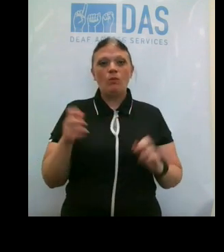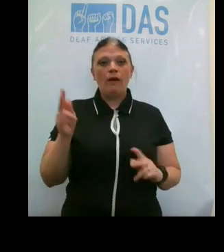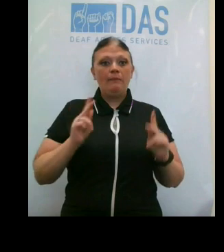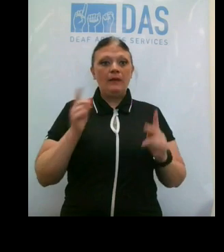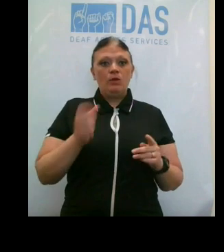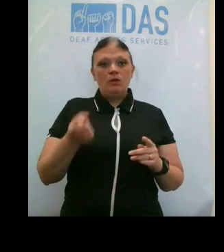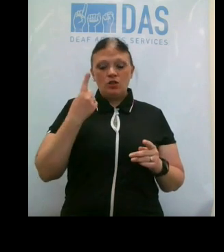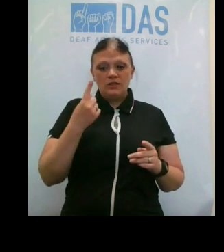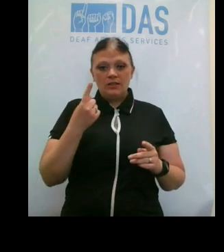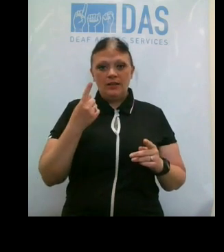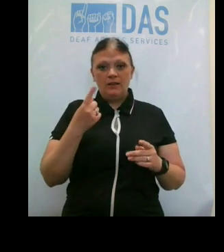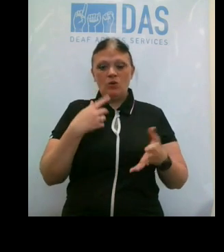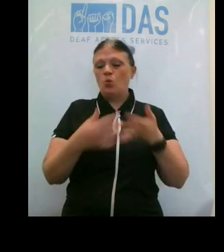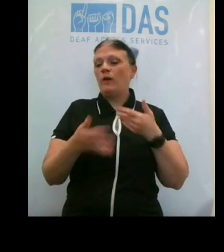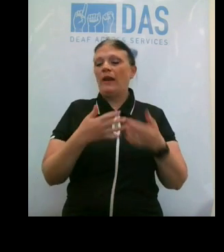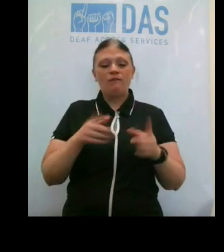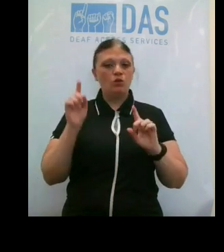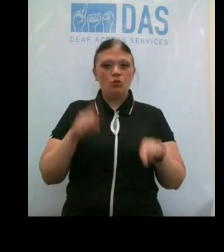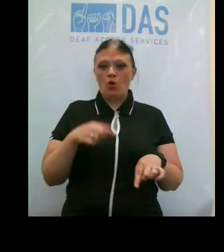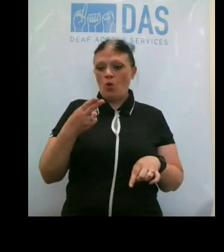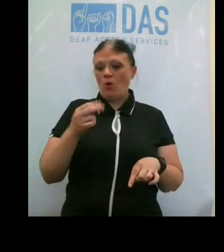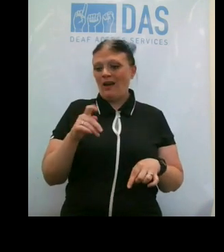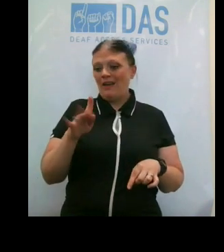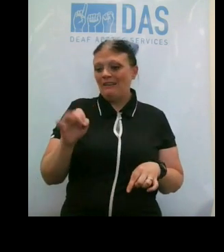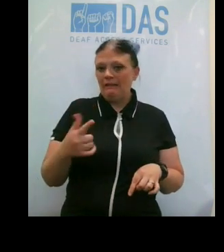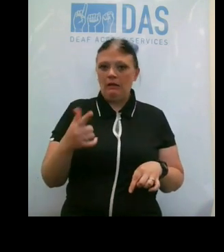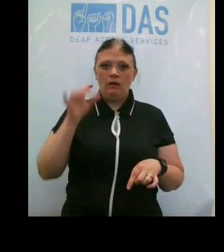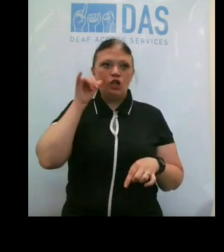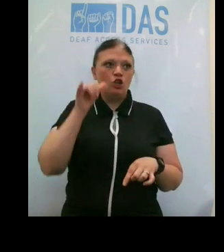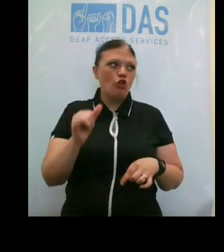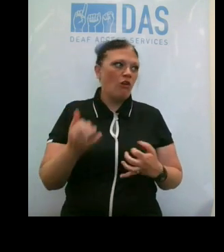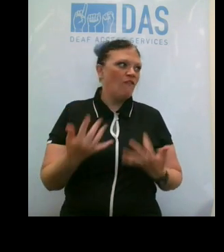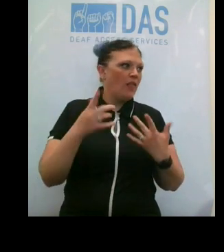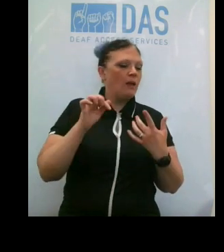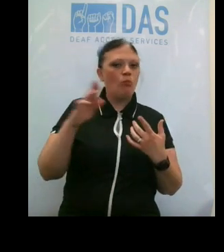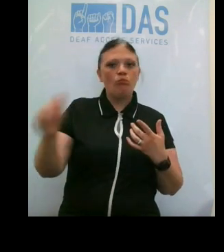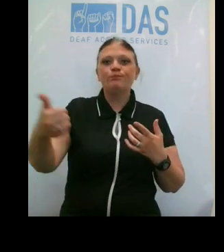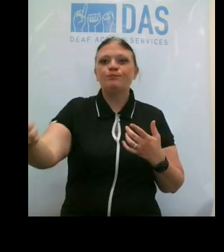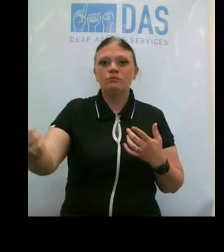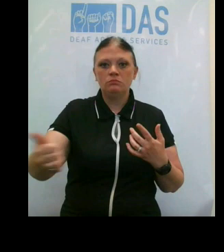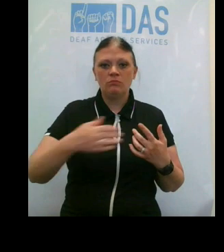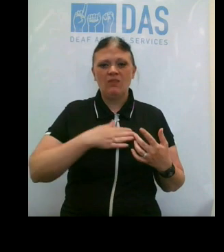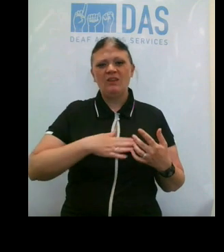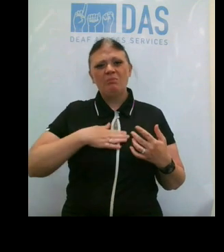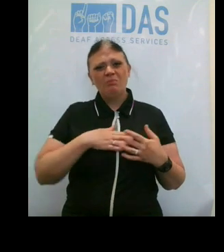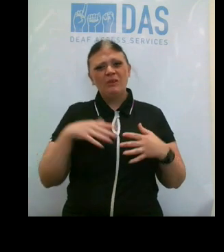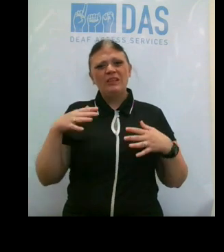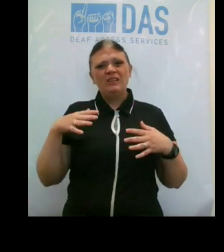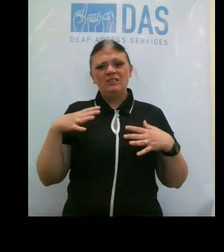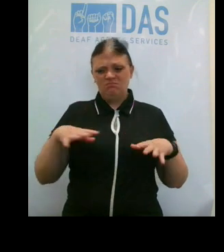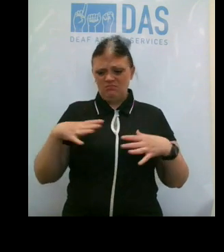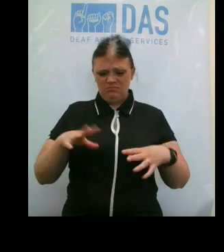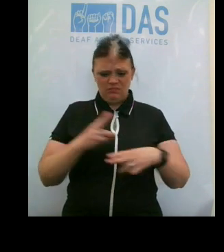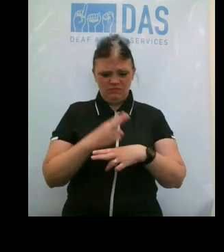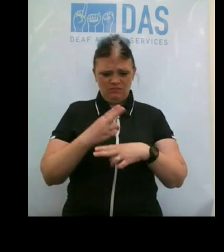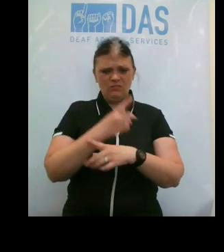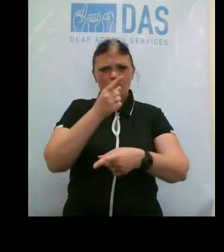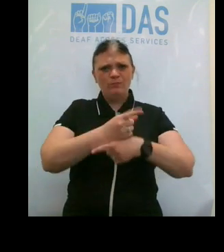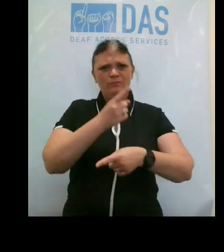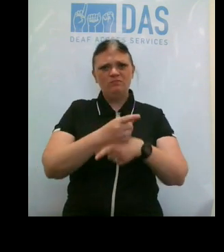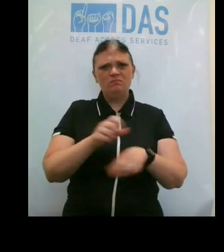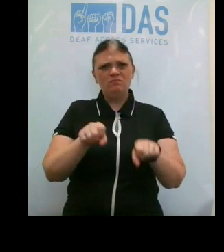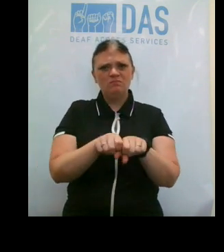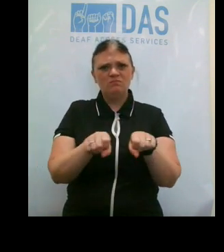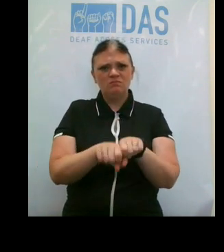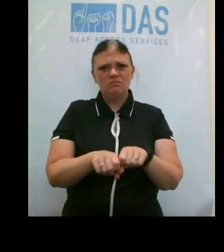understand whenever you go hiking, no matter where it is, the Eternal Flame Trail or one of our other trails, please wear appropriate footwear. Understand what you're